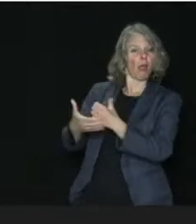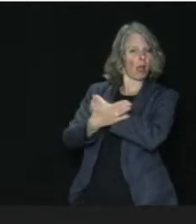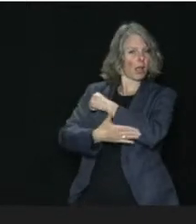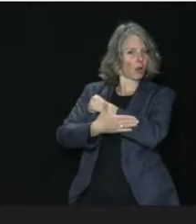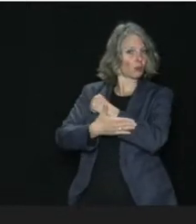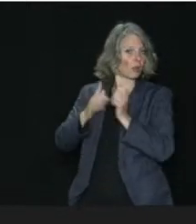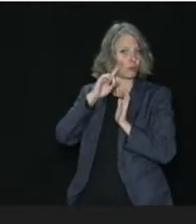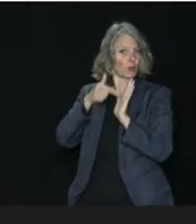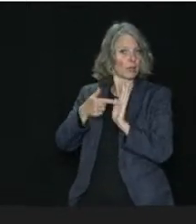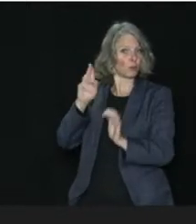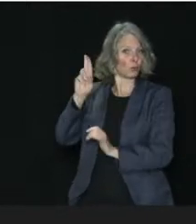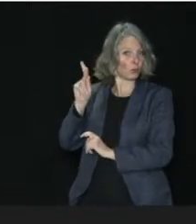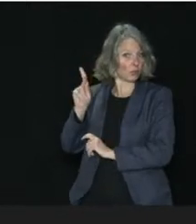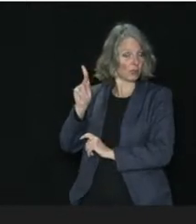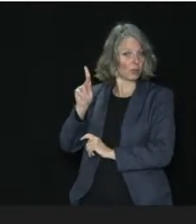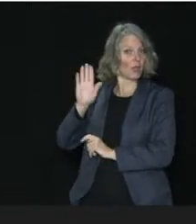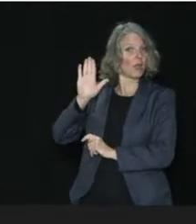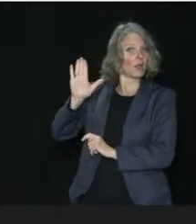UK,